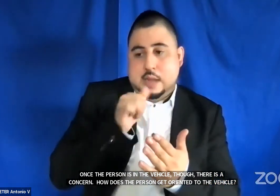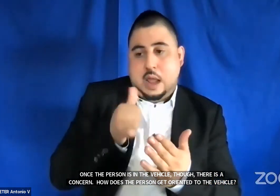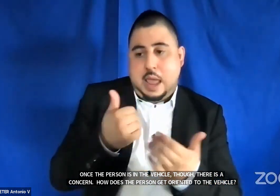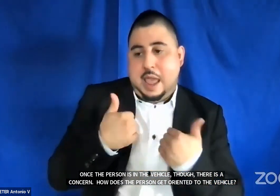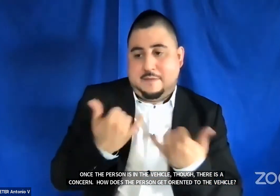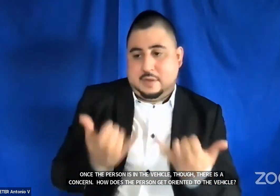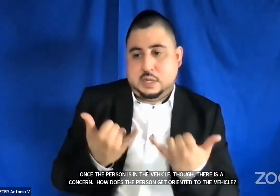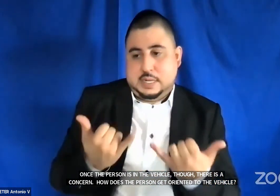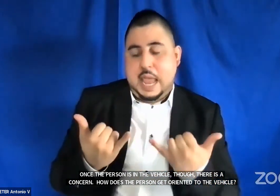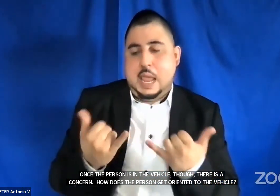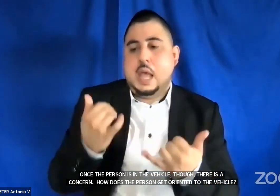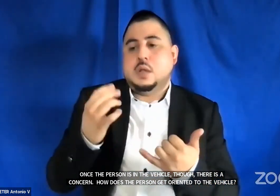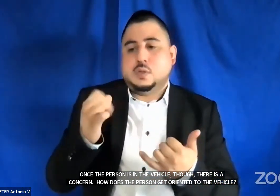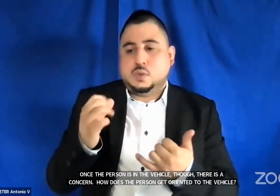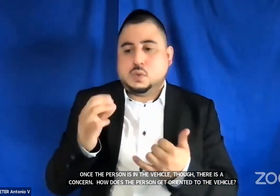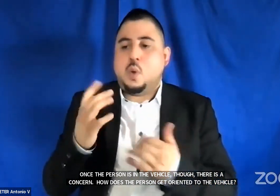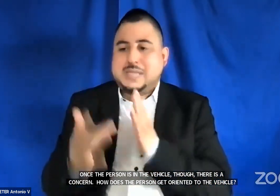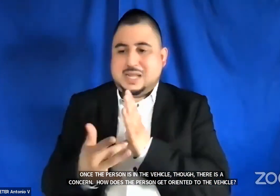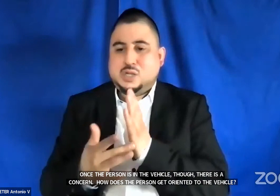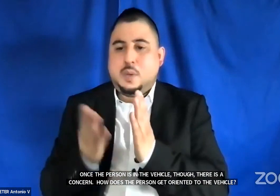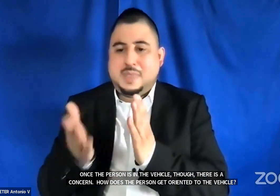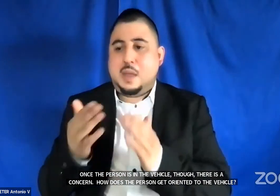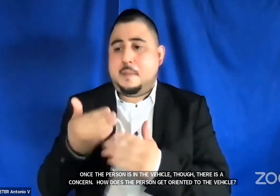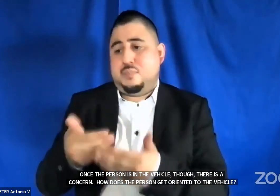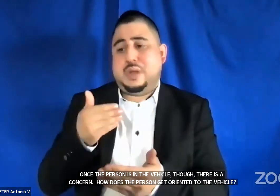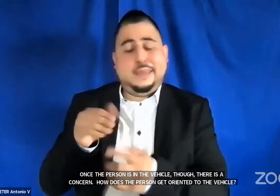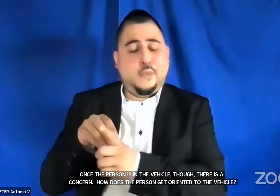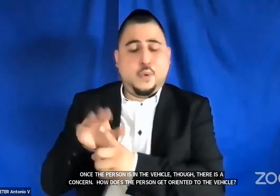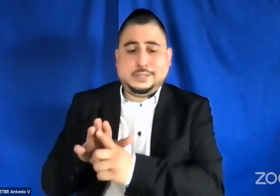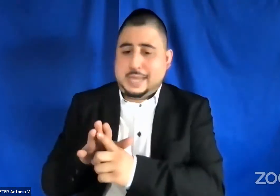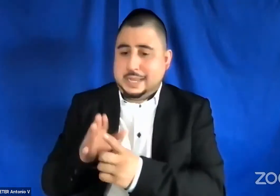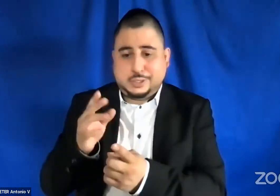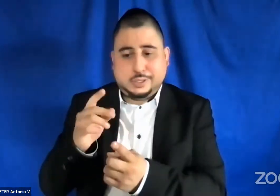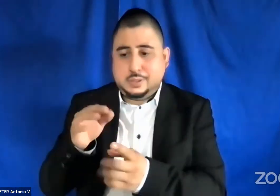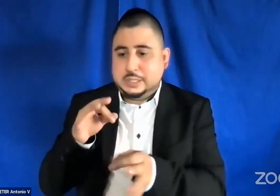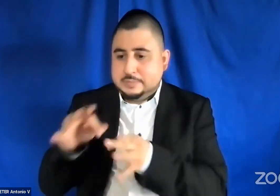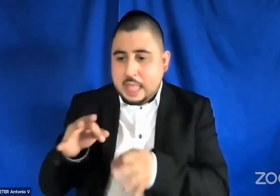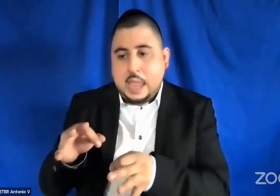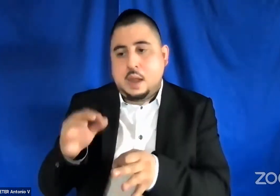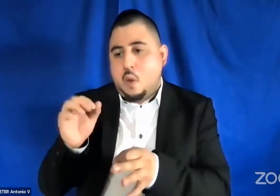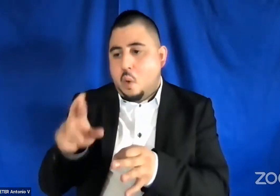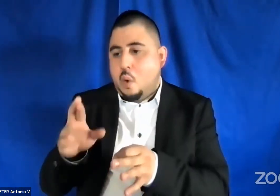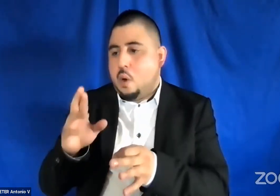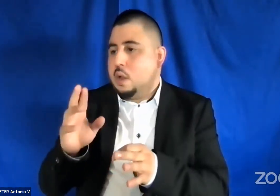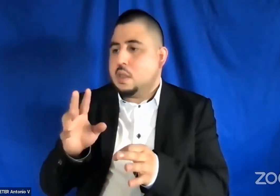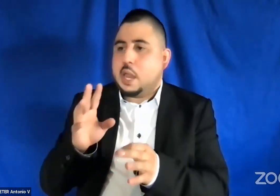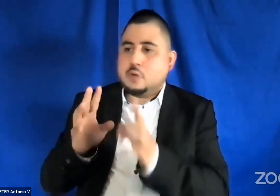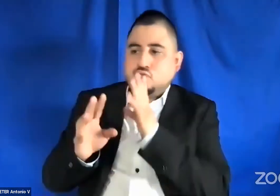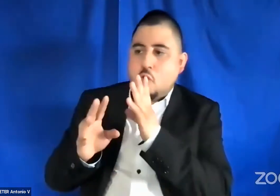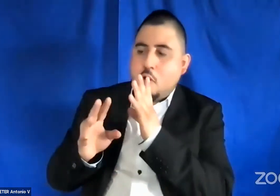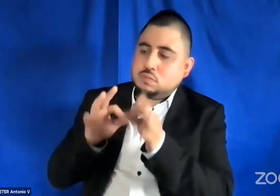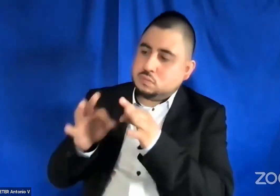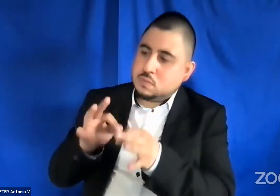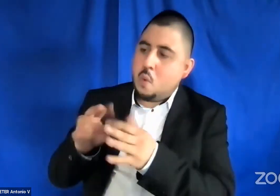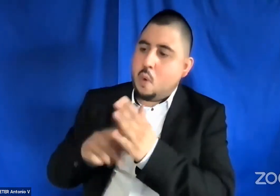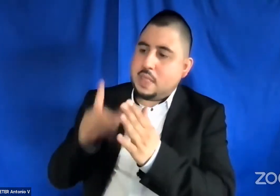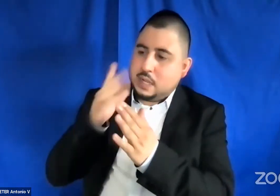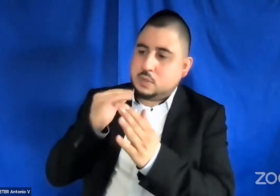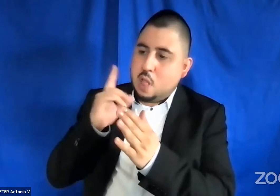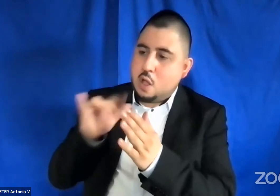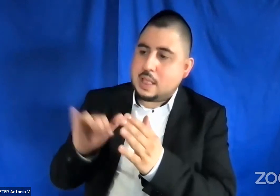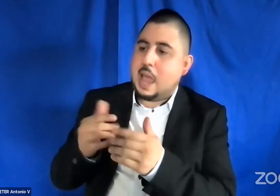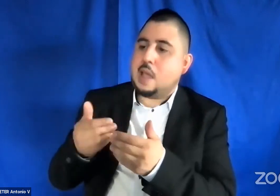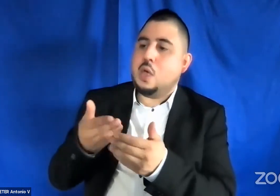vehicles today. Maybe there's an opportunity for pre-orientation of an individual. Maybe a person can be talked through what the experience would be like